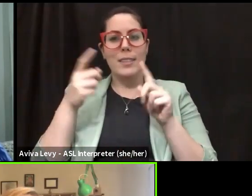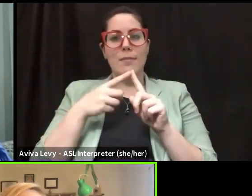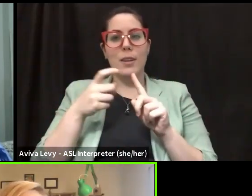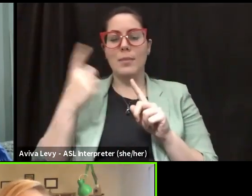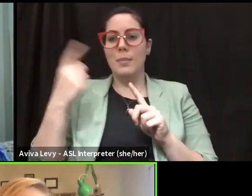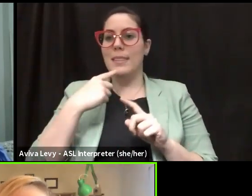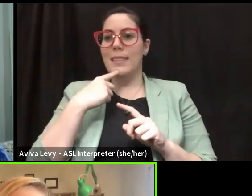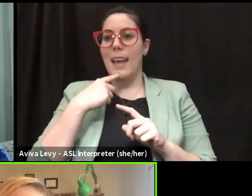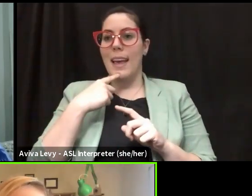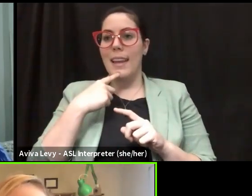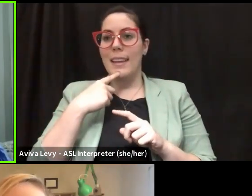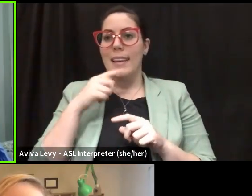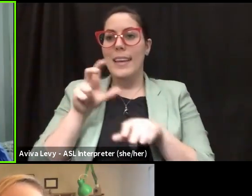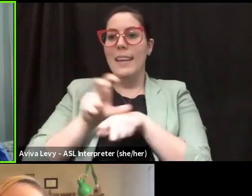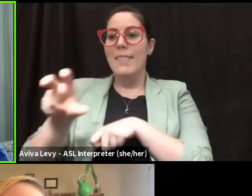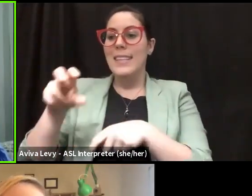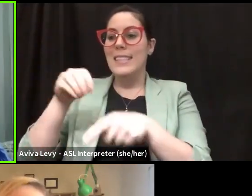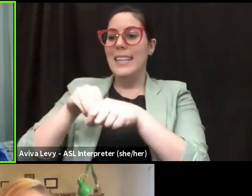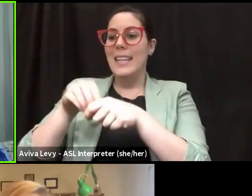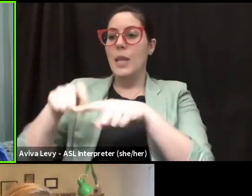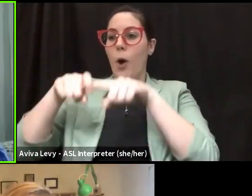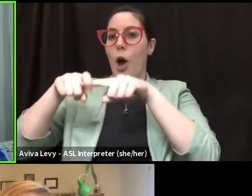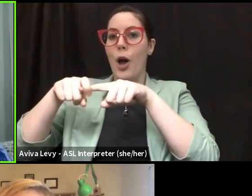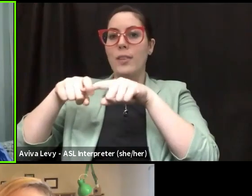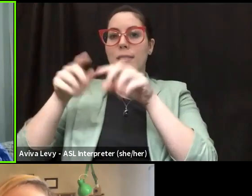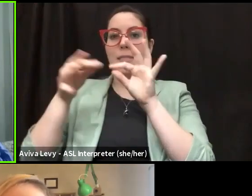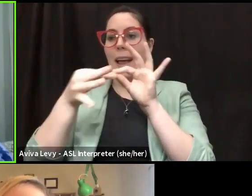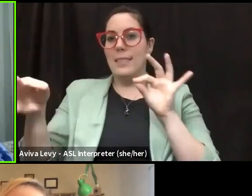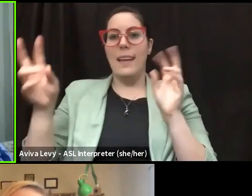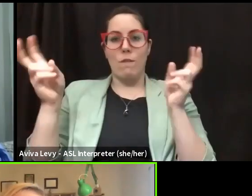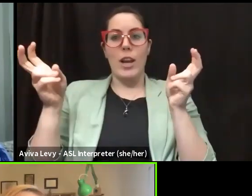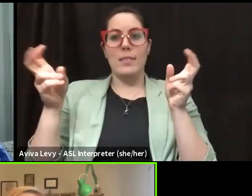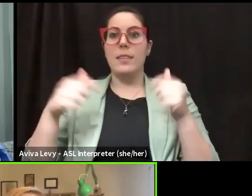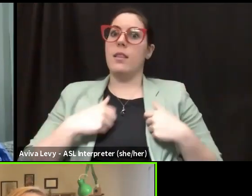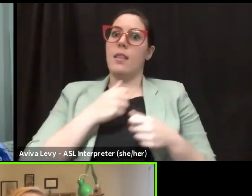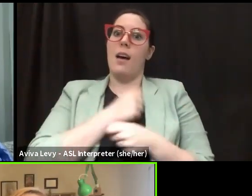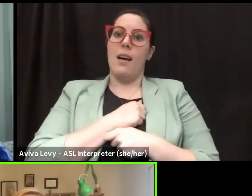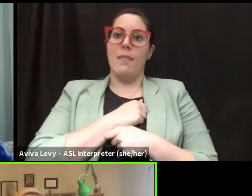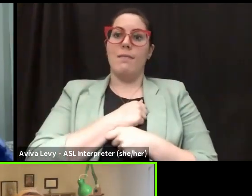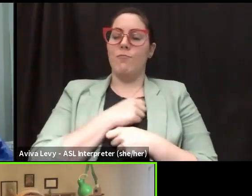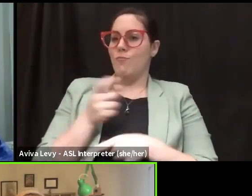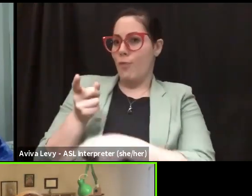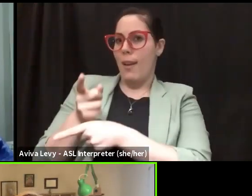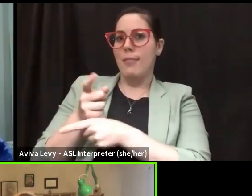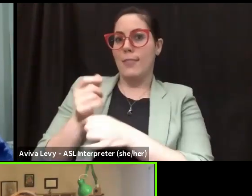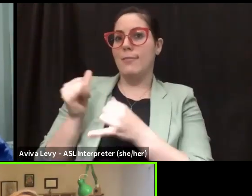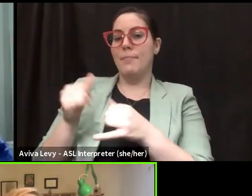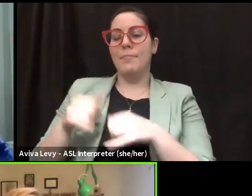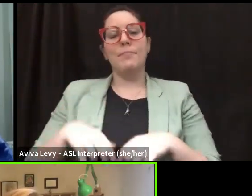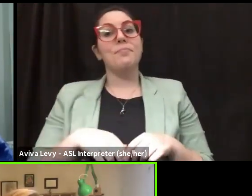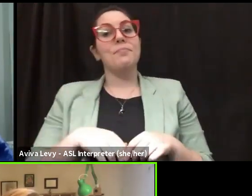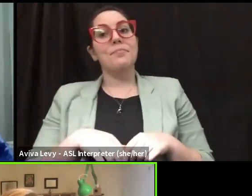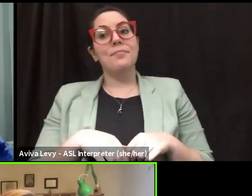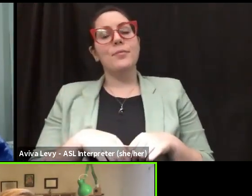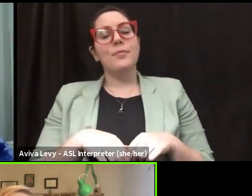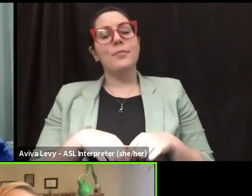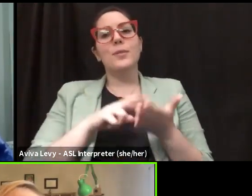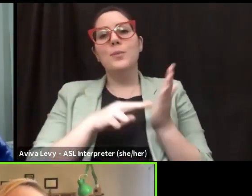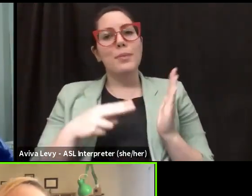which I love so much. Right. It's so good. But just to let this